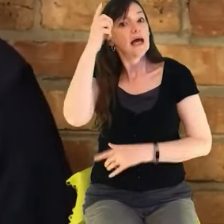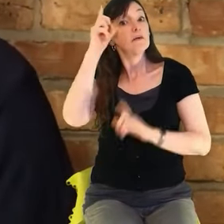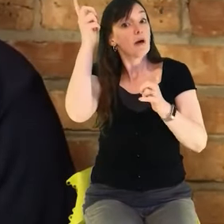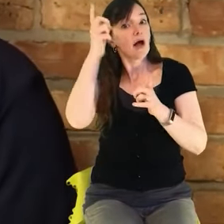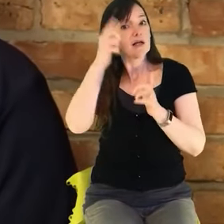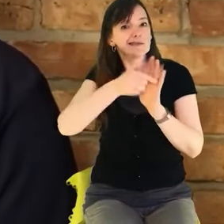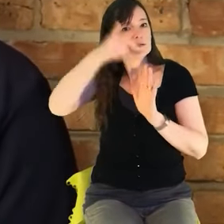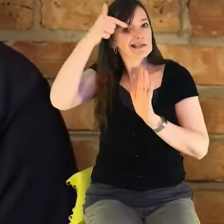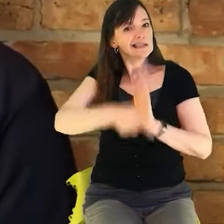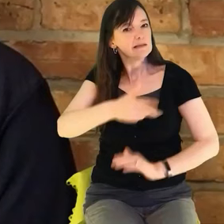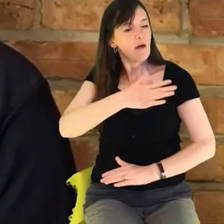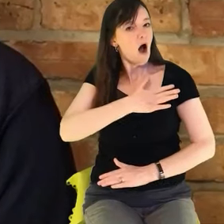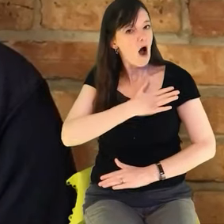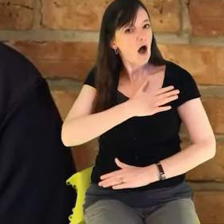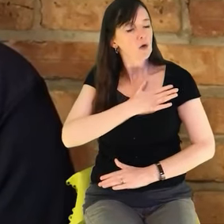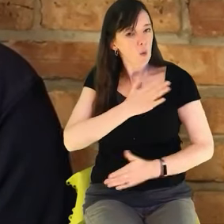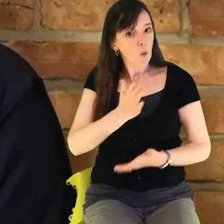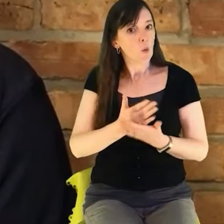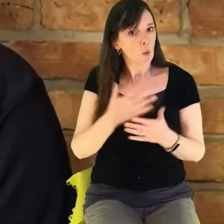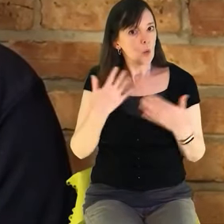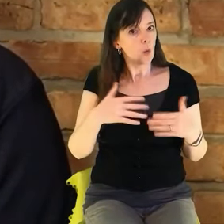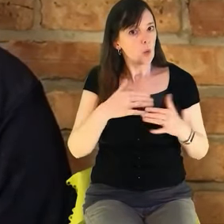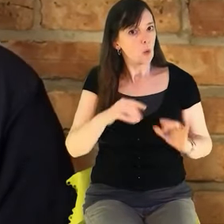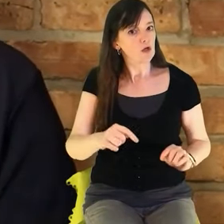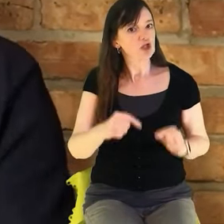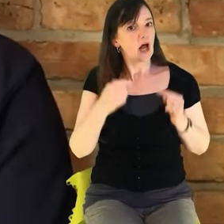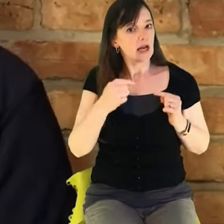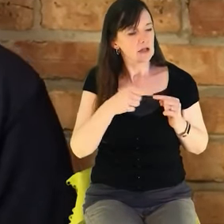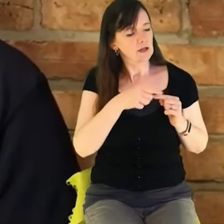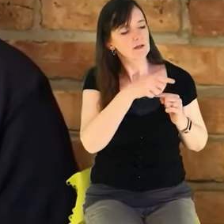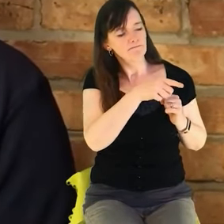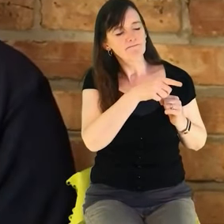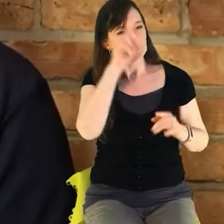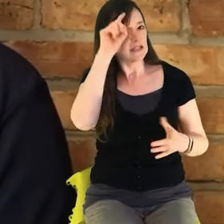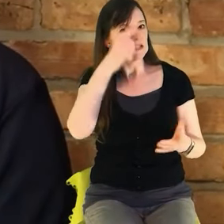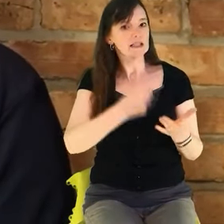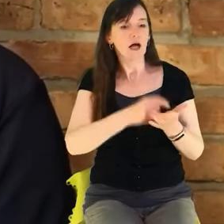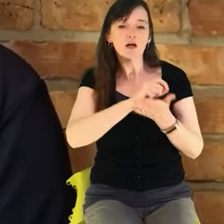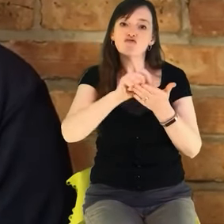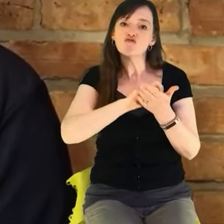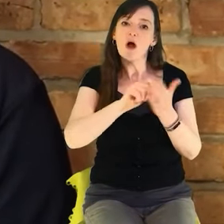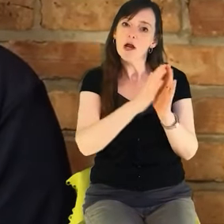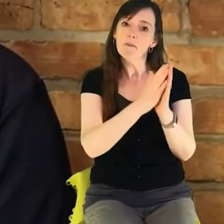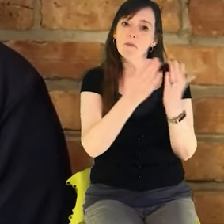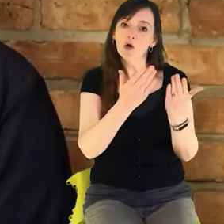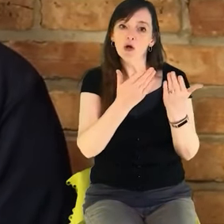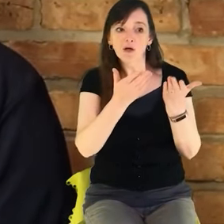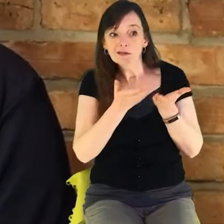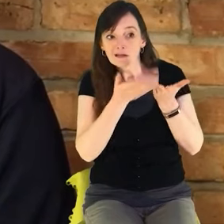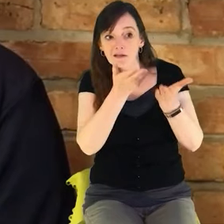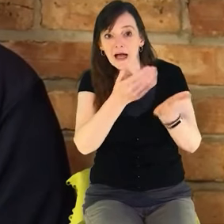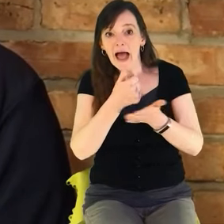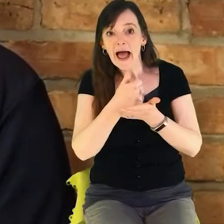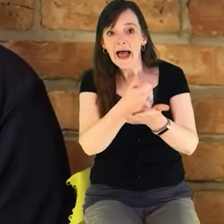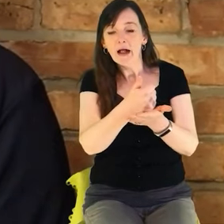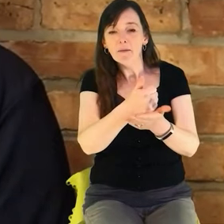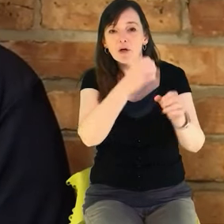it out is challenging. So Peter set about writing a book that would help the church with